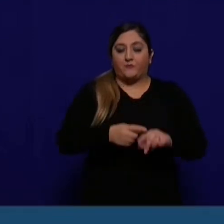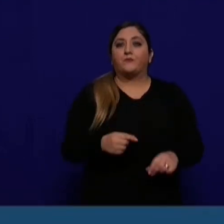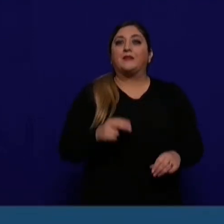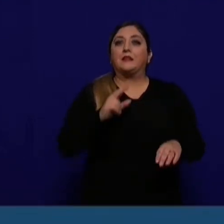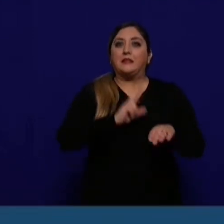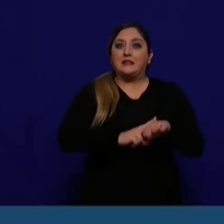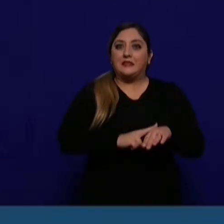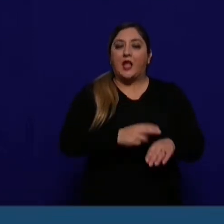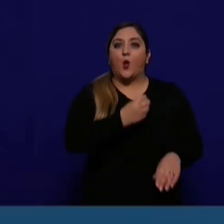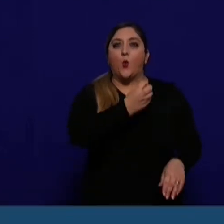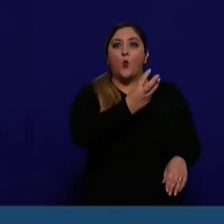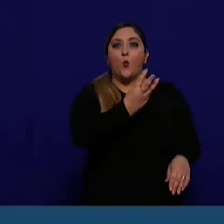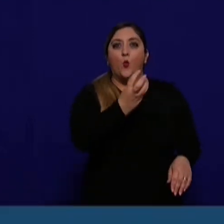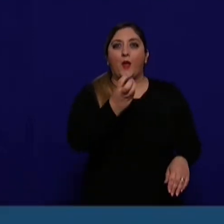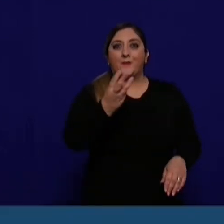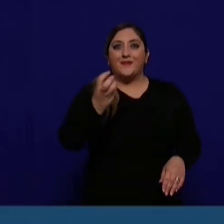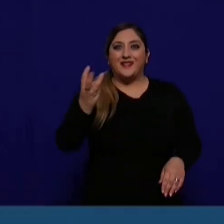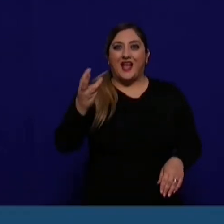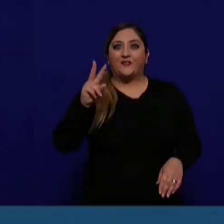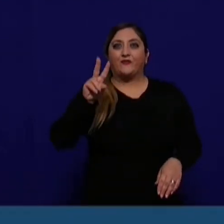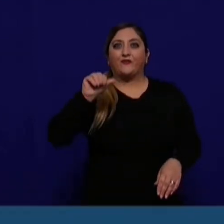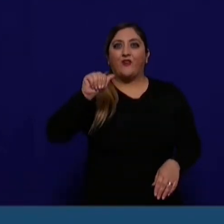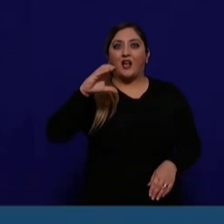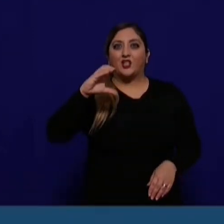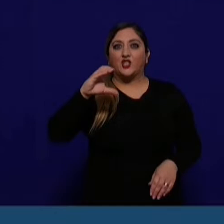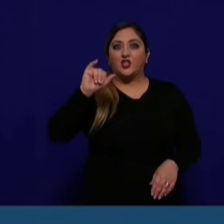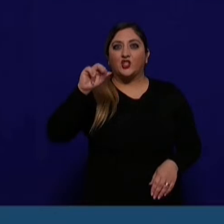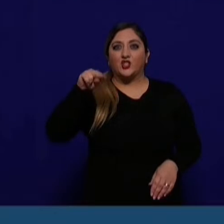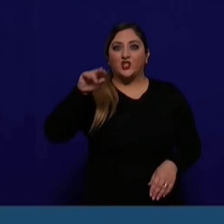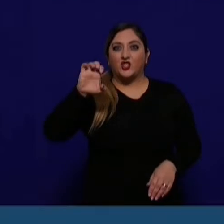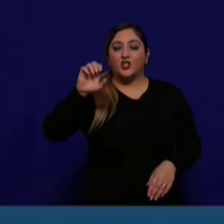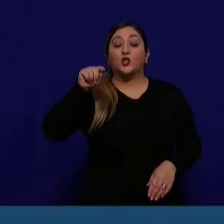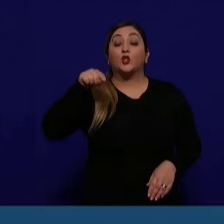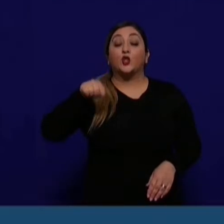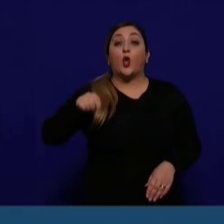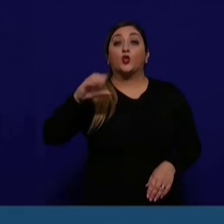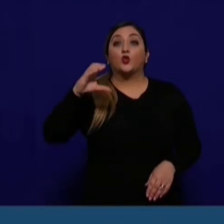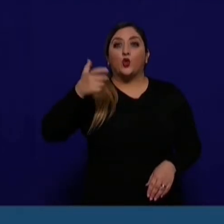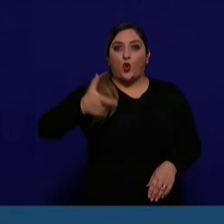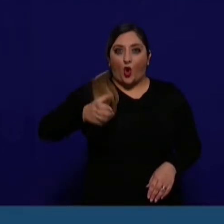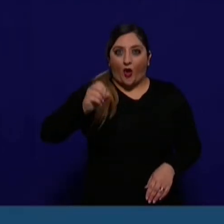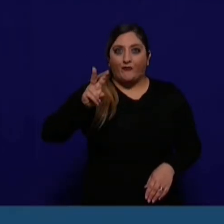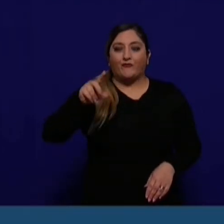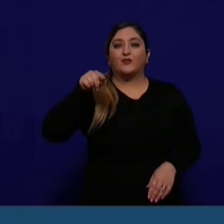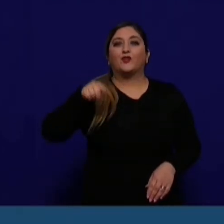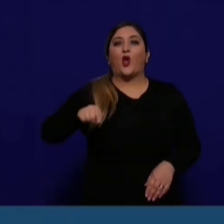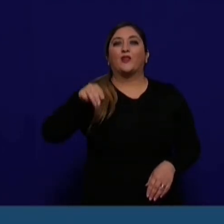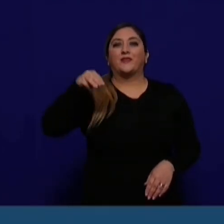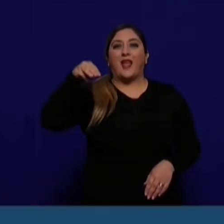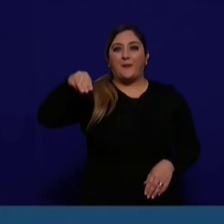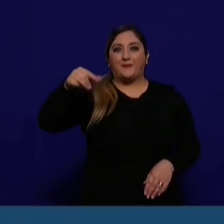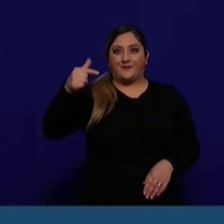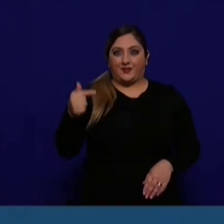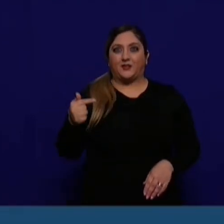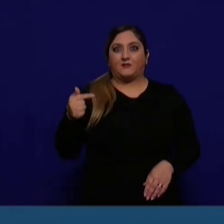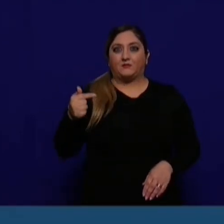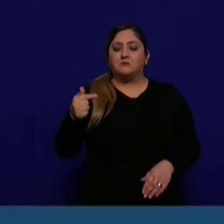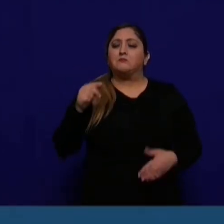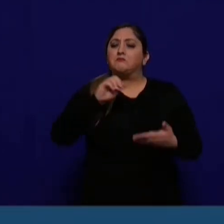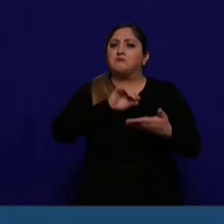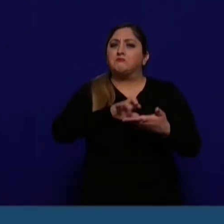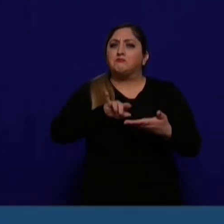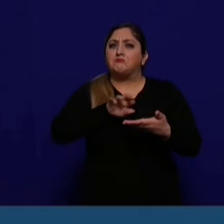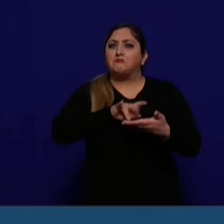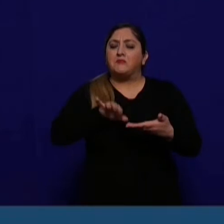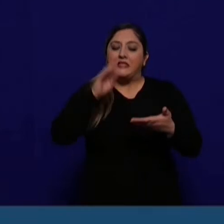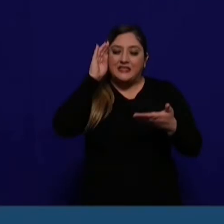tidħlu fil-website vaccine.gov.mt u hemmhekk kun tistgħu tirreġistraw b'mod li huwa safe biex intom